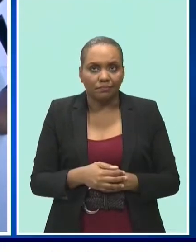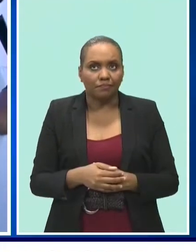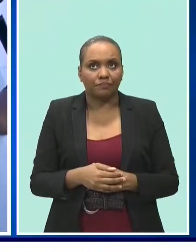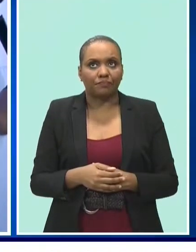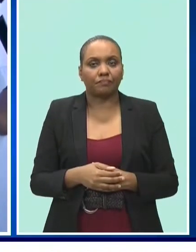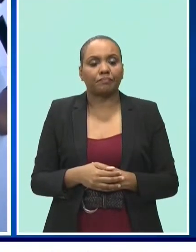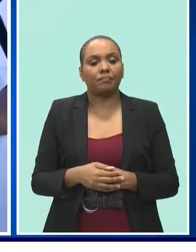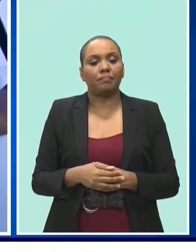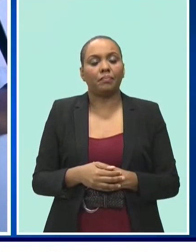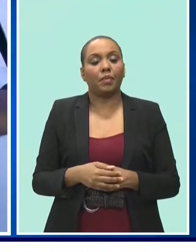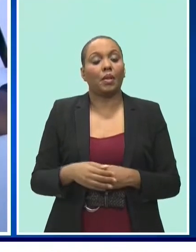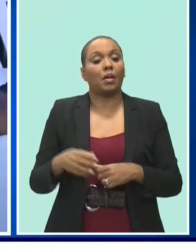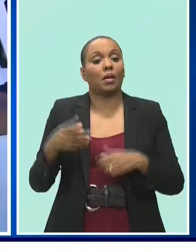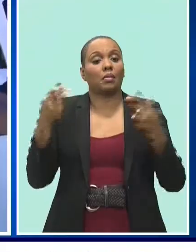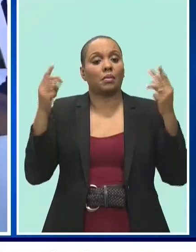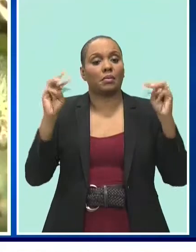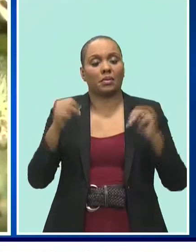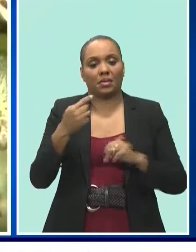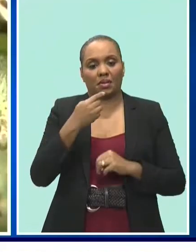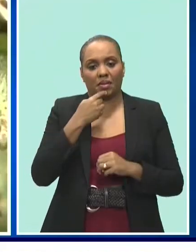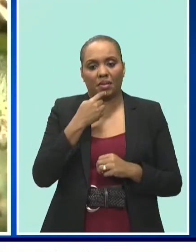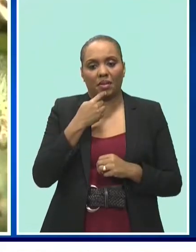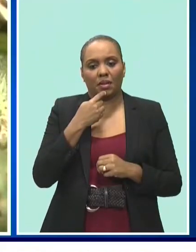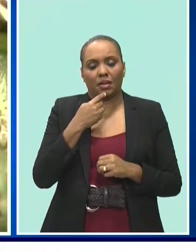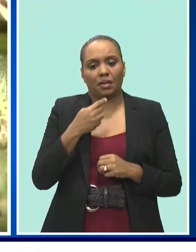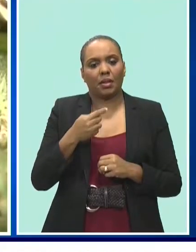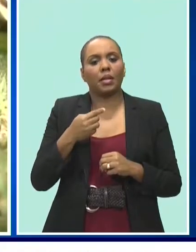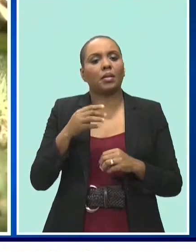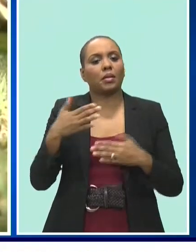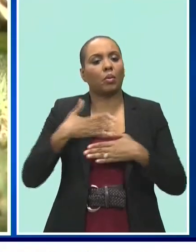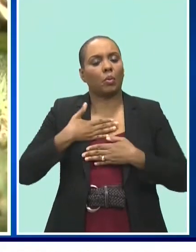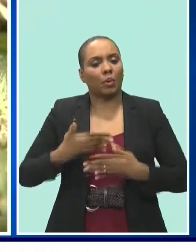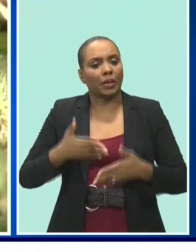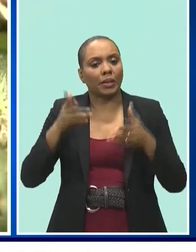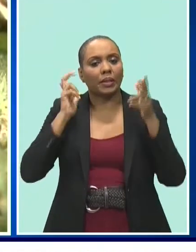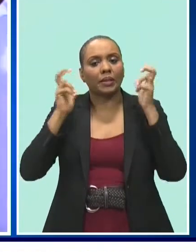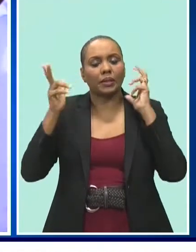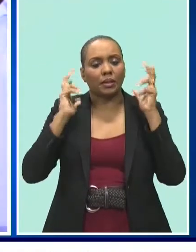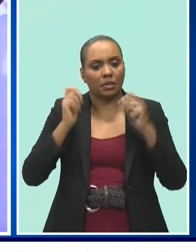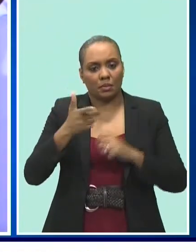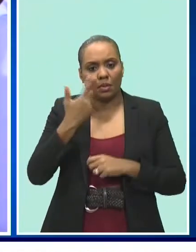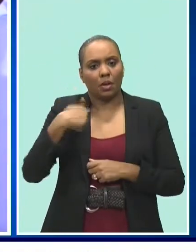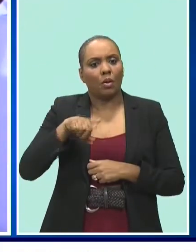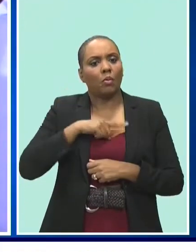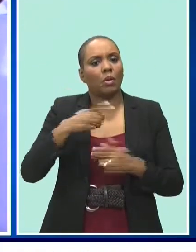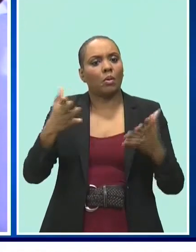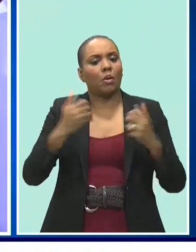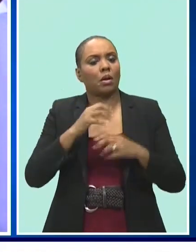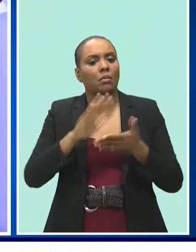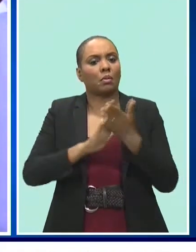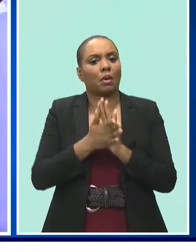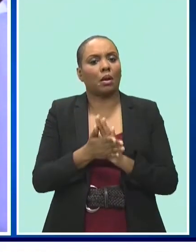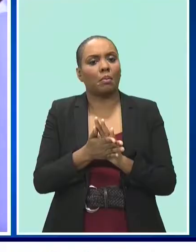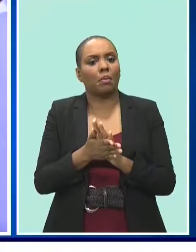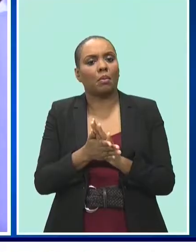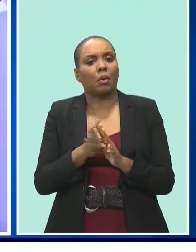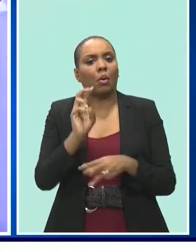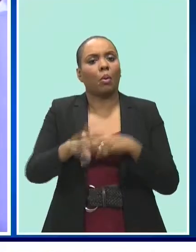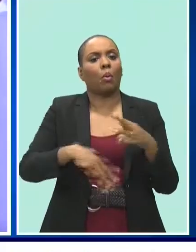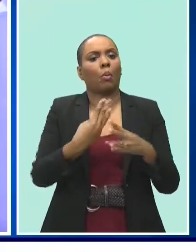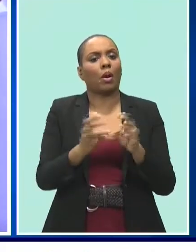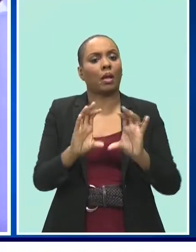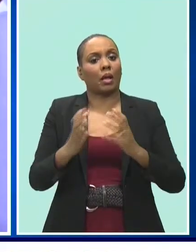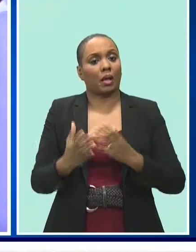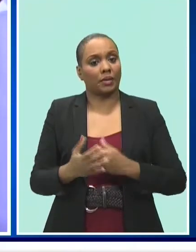her administration is open to ideas as Barbados has to up its game in the quest to become world class. This country